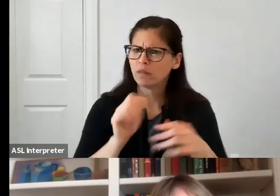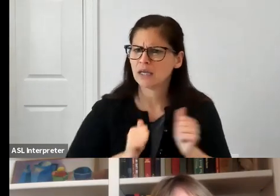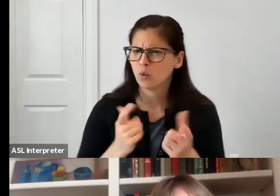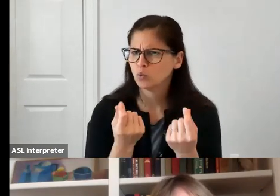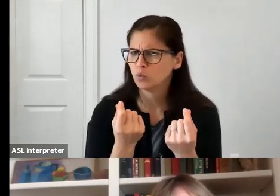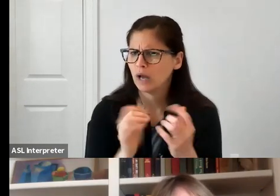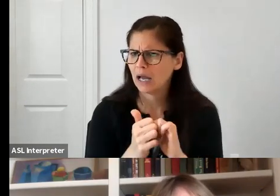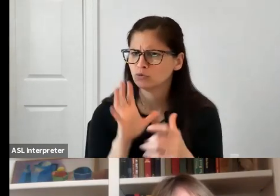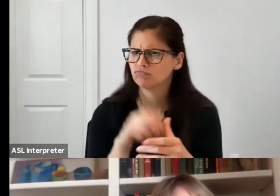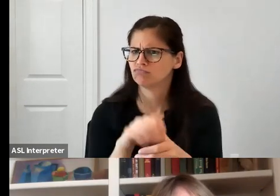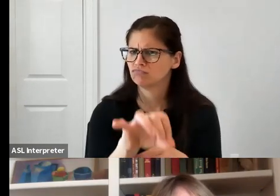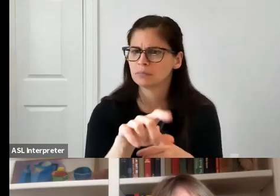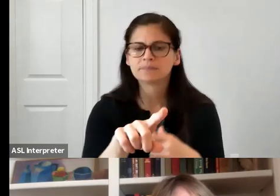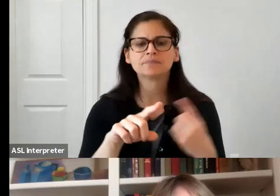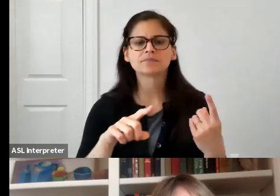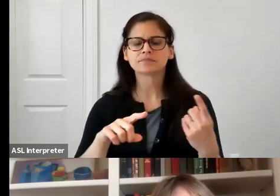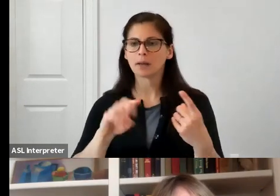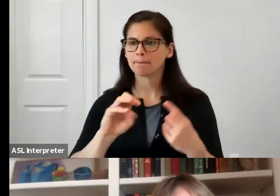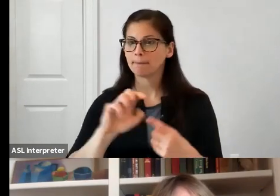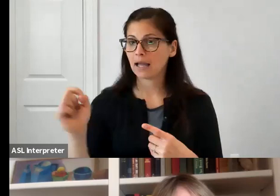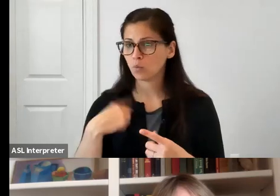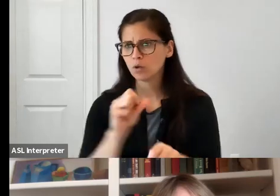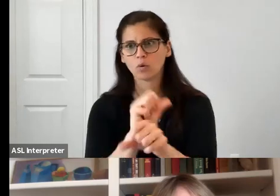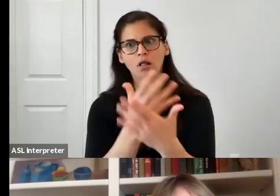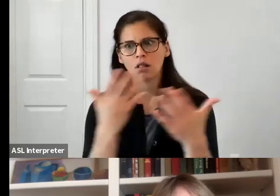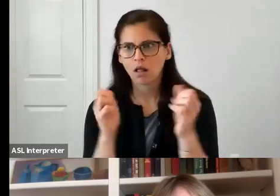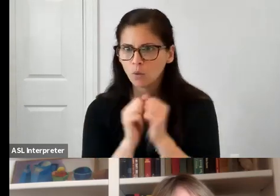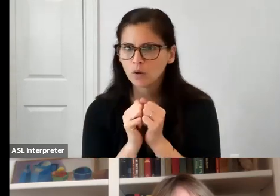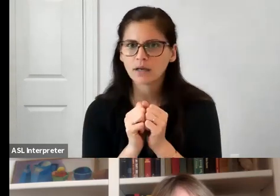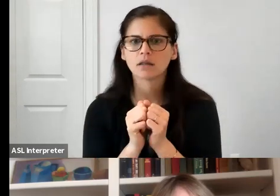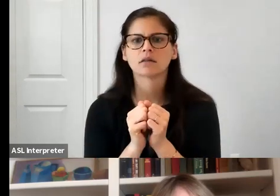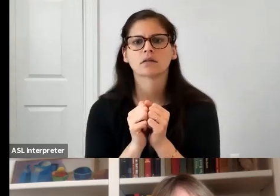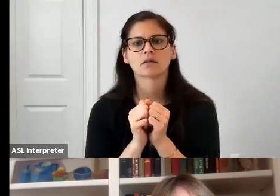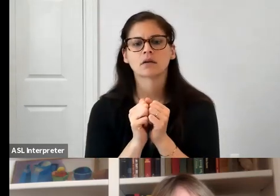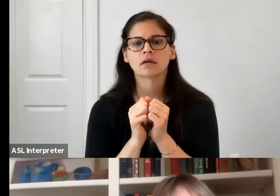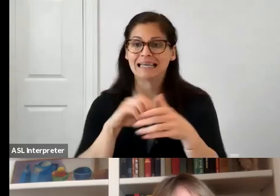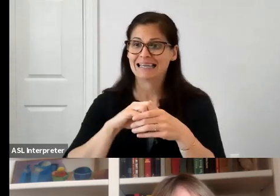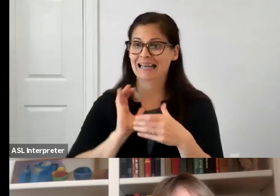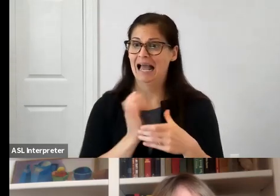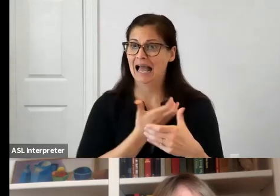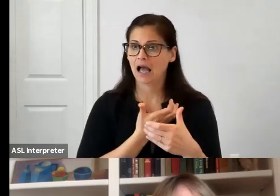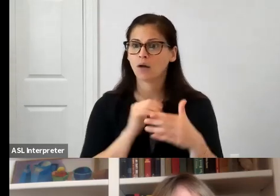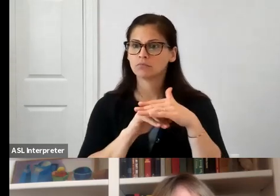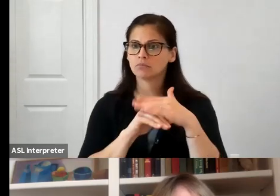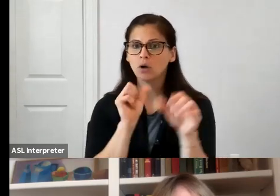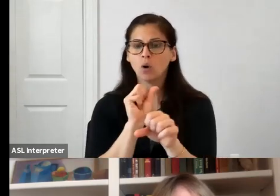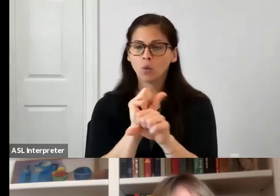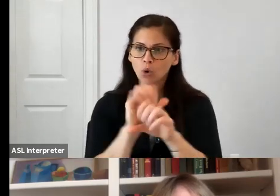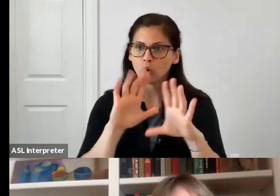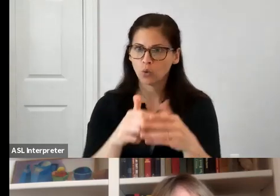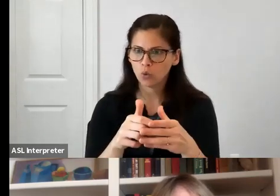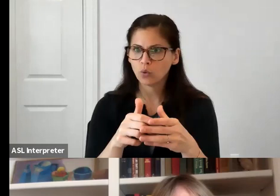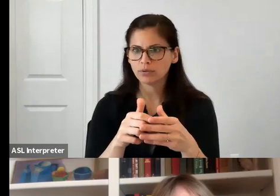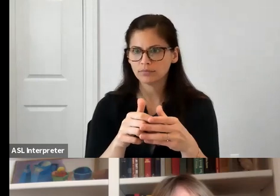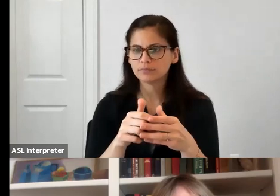Well, I mean, we've worked heavily with, within our own access working group and sort of seeing,